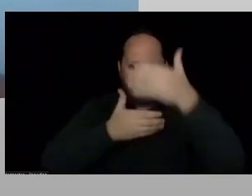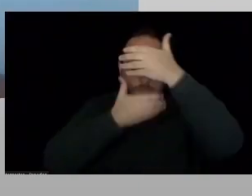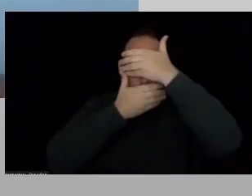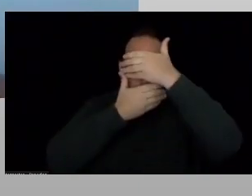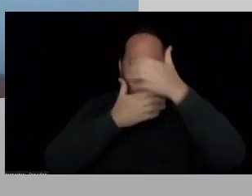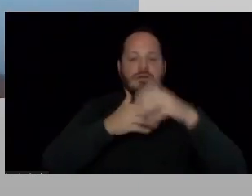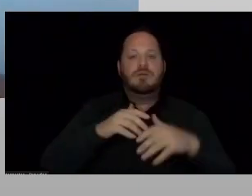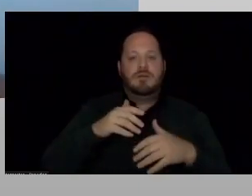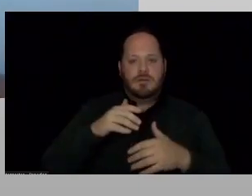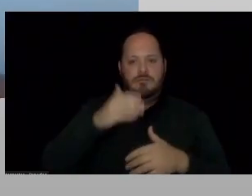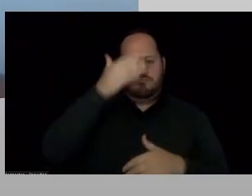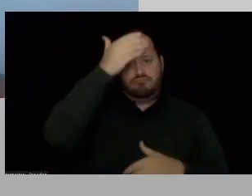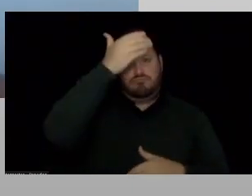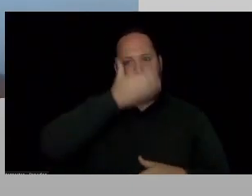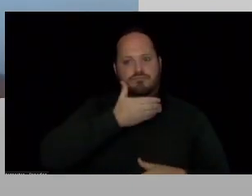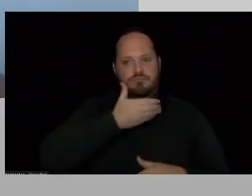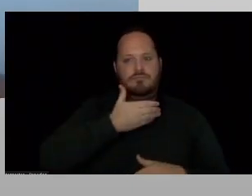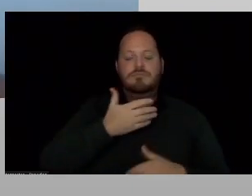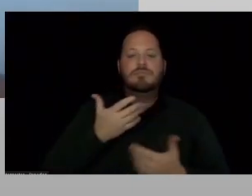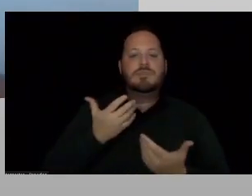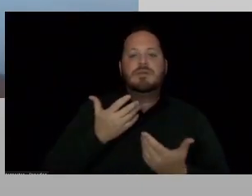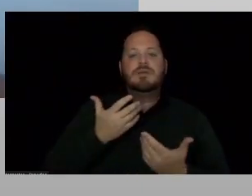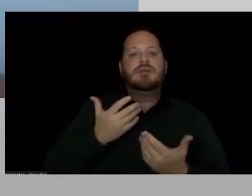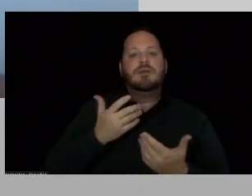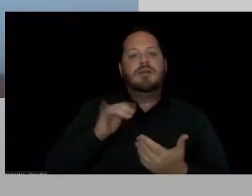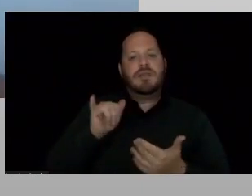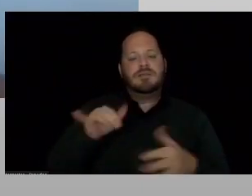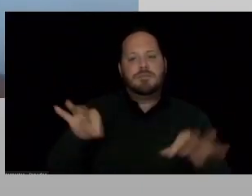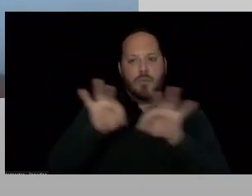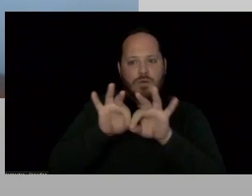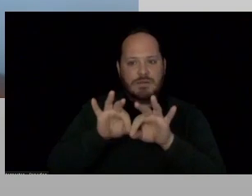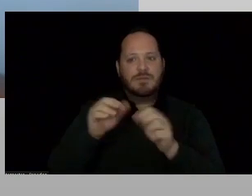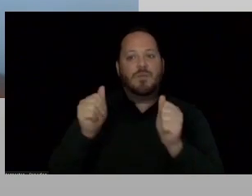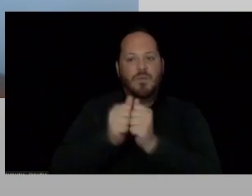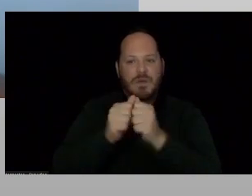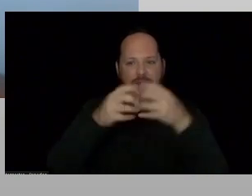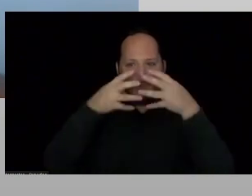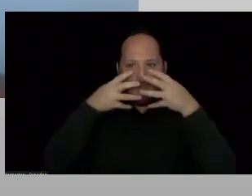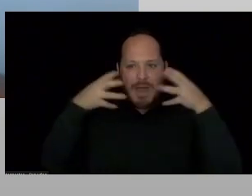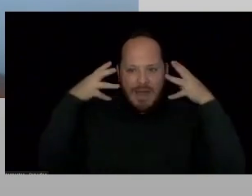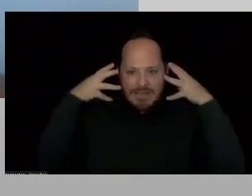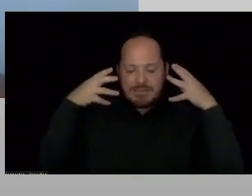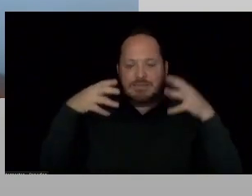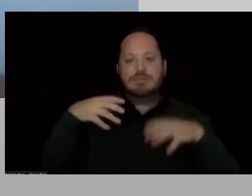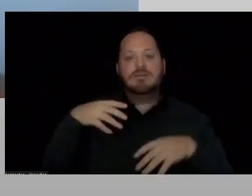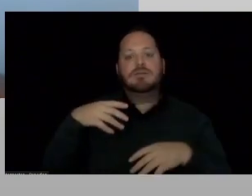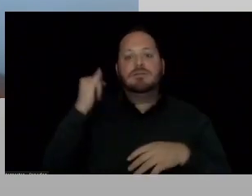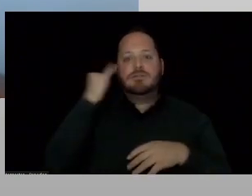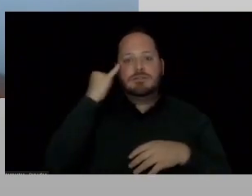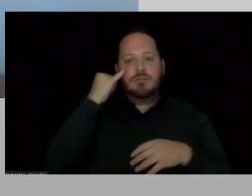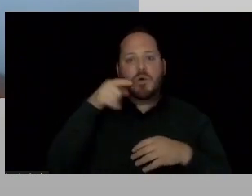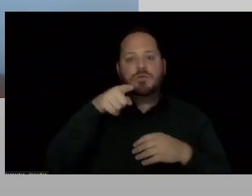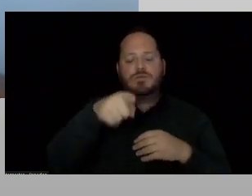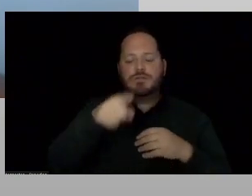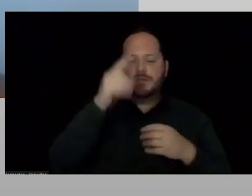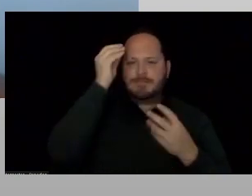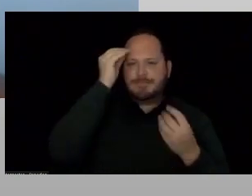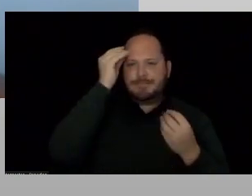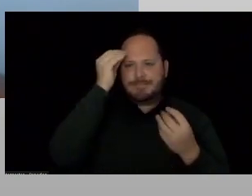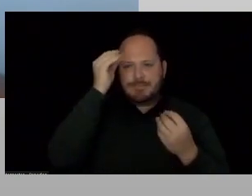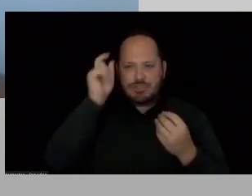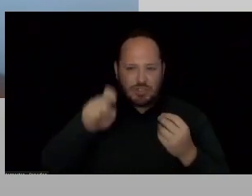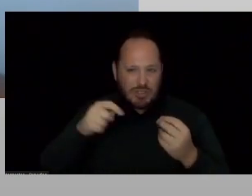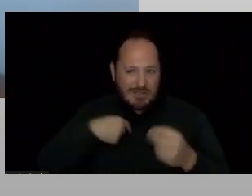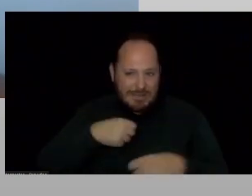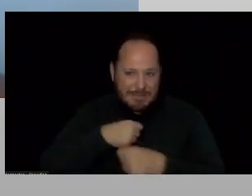extra layer of protection to protect you from respiratory droplets. If you are considering choosing or making a mask, I think it's important